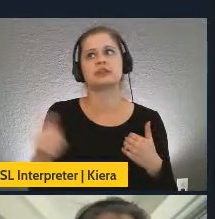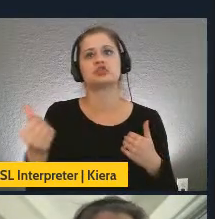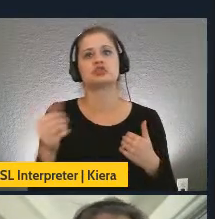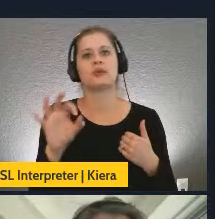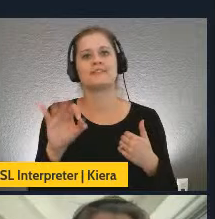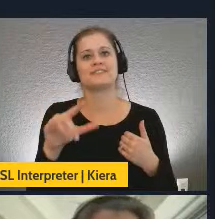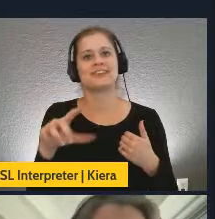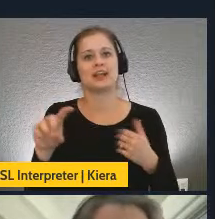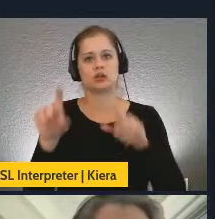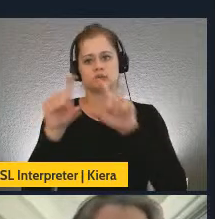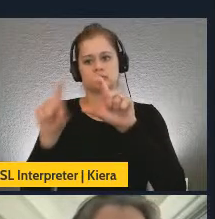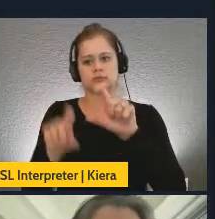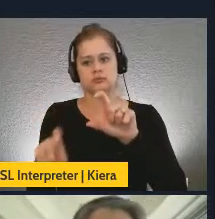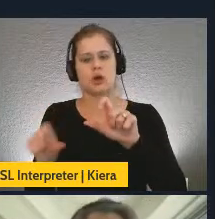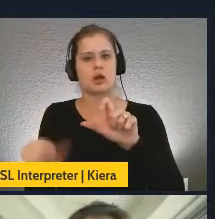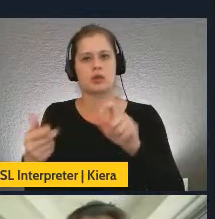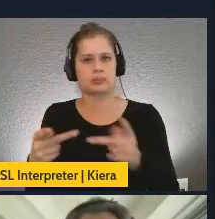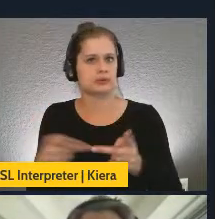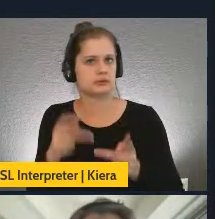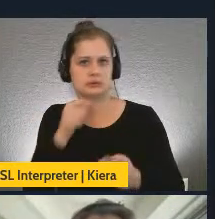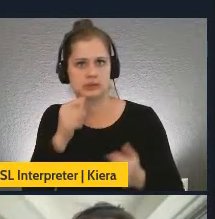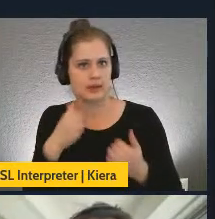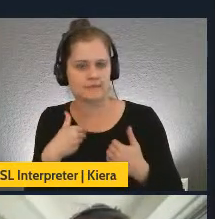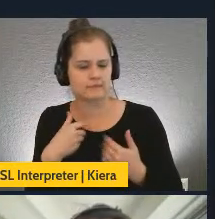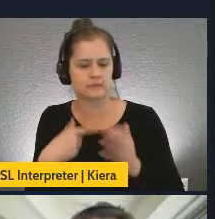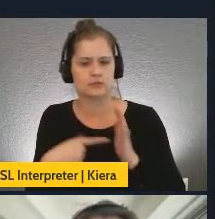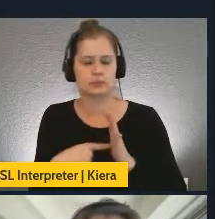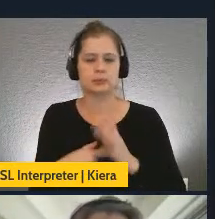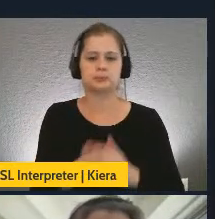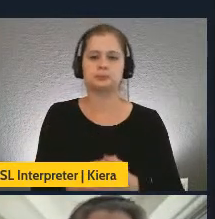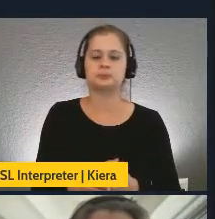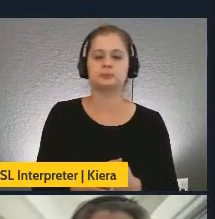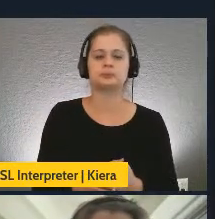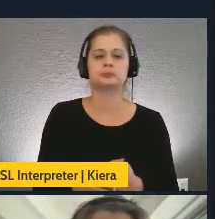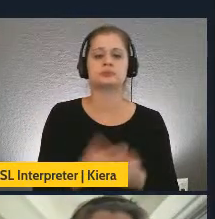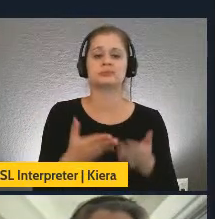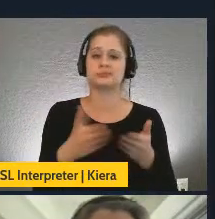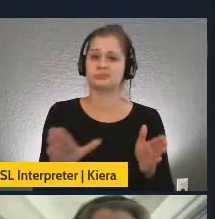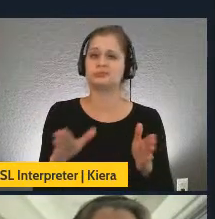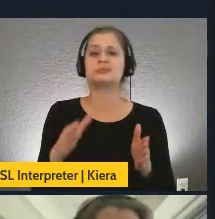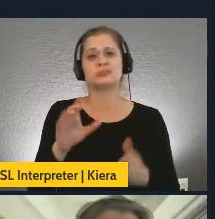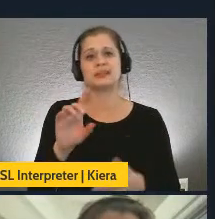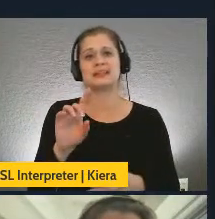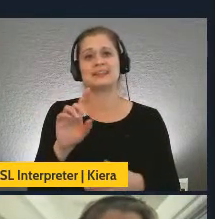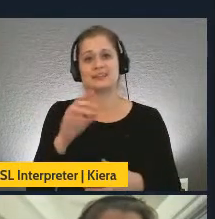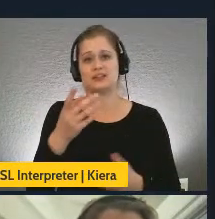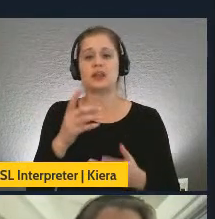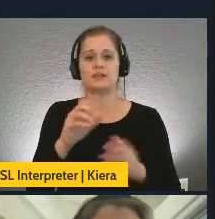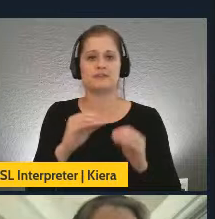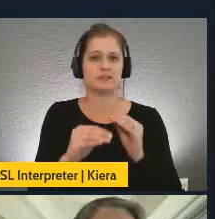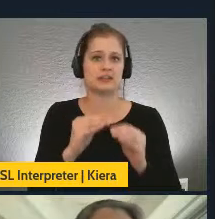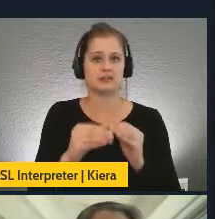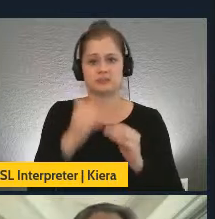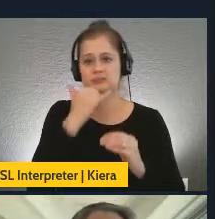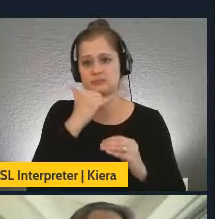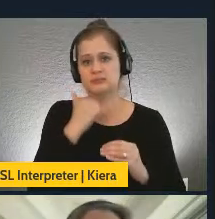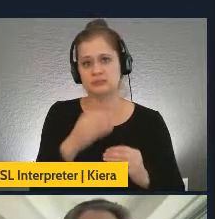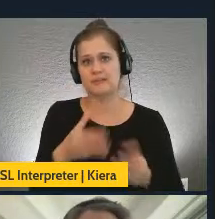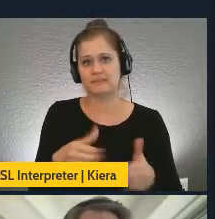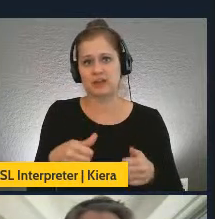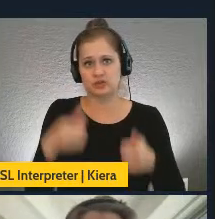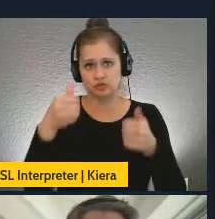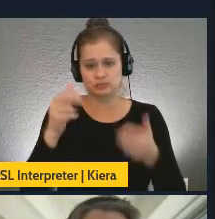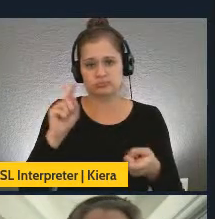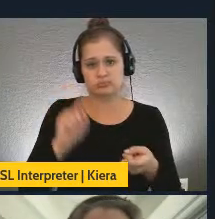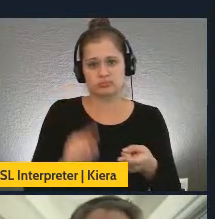doesn't have, or something like that. I also think in general, using a type language allows you to debug much faster. There's also a reduction of bugs. And the main thing is also